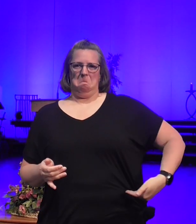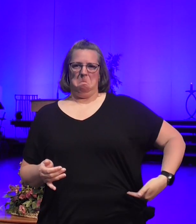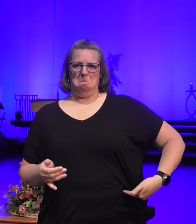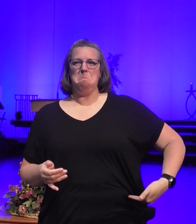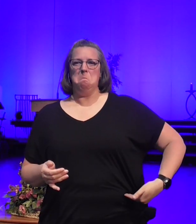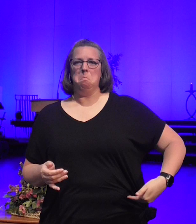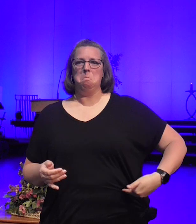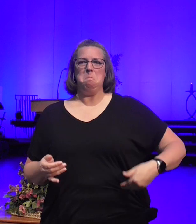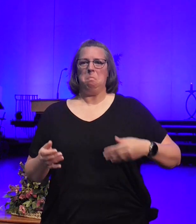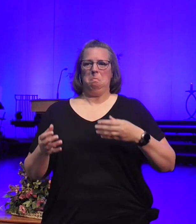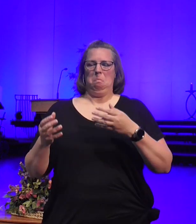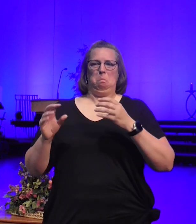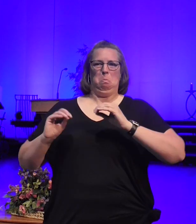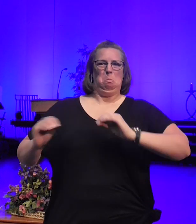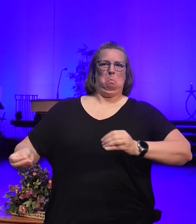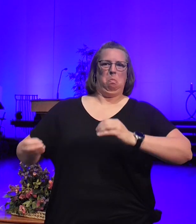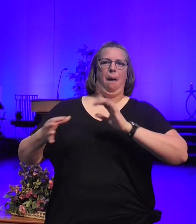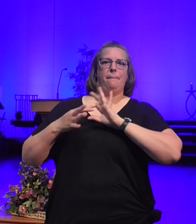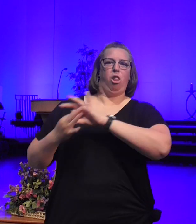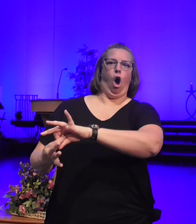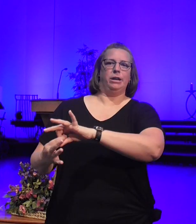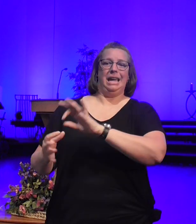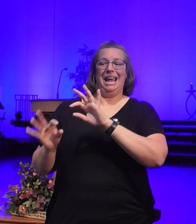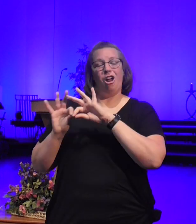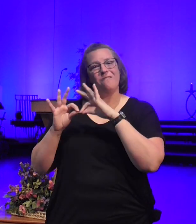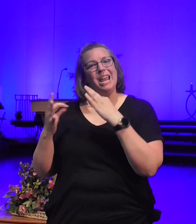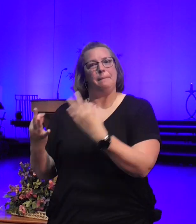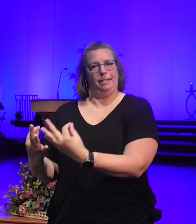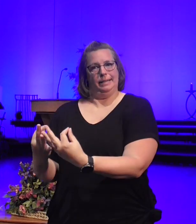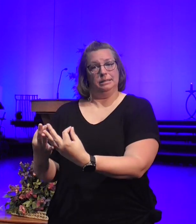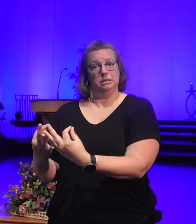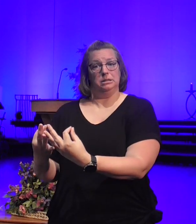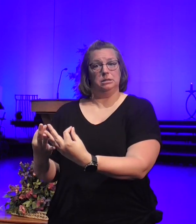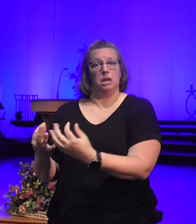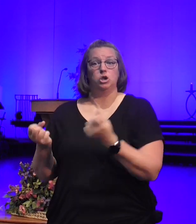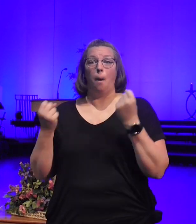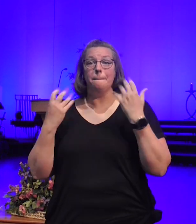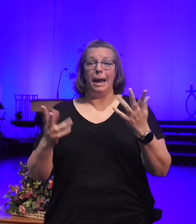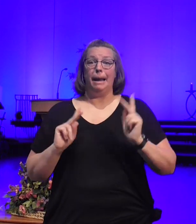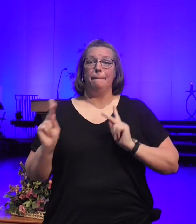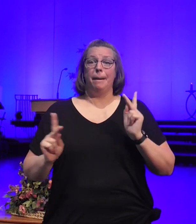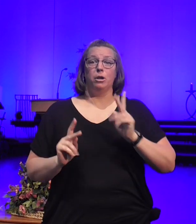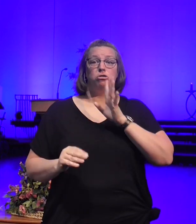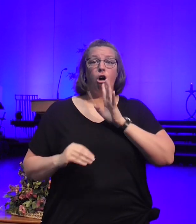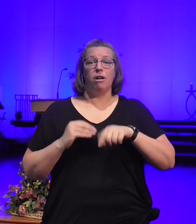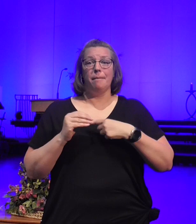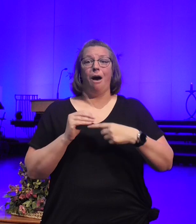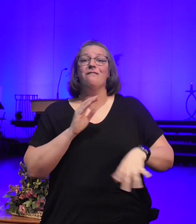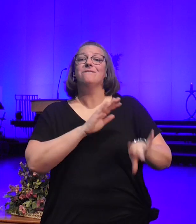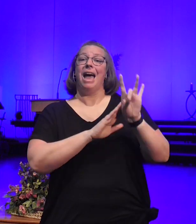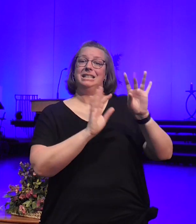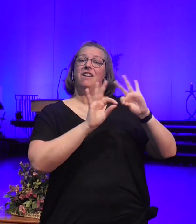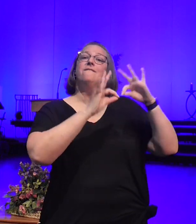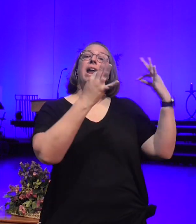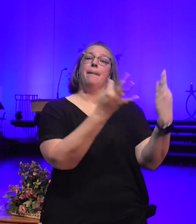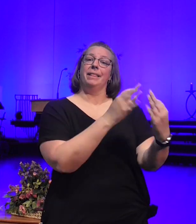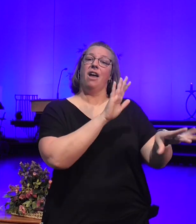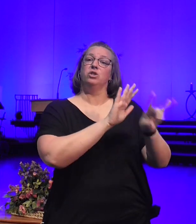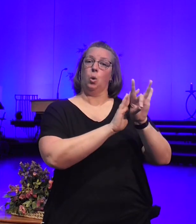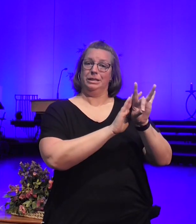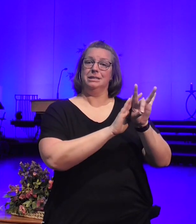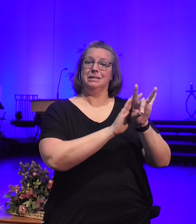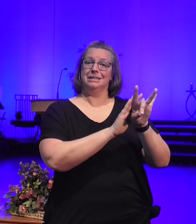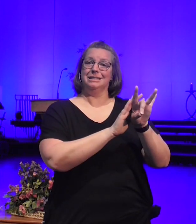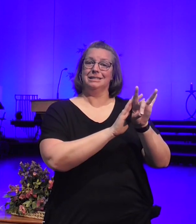of a lack of belonging even in our own family of origin, which is why many people talk about finding their family of choice, because they